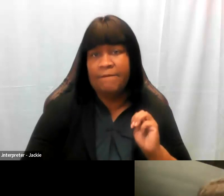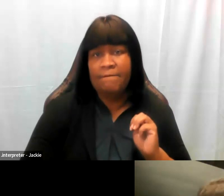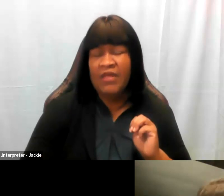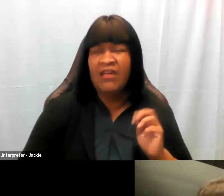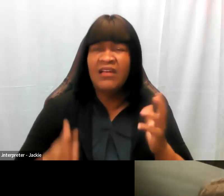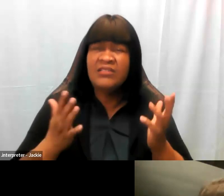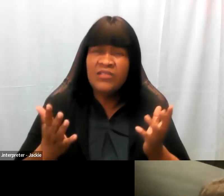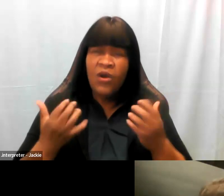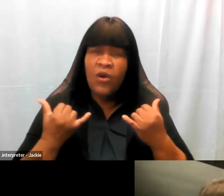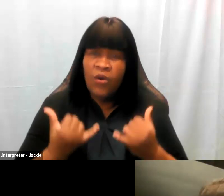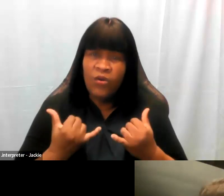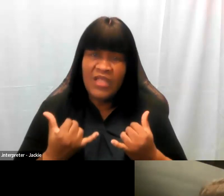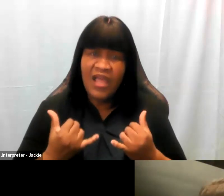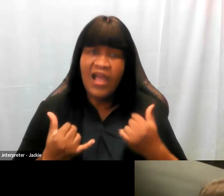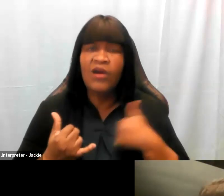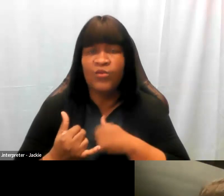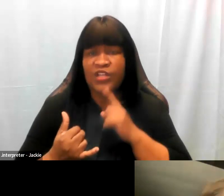So now we're here.